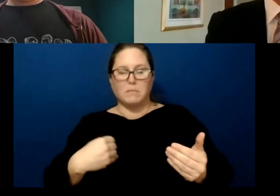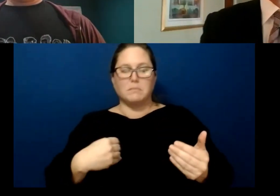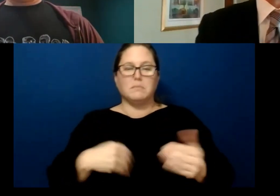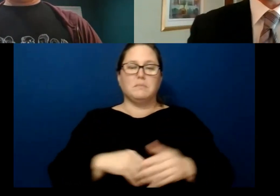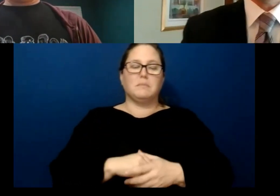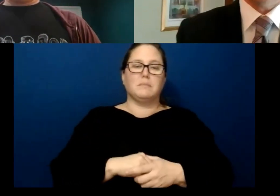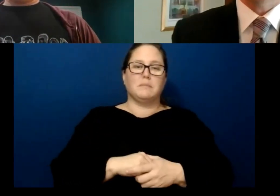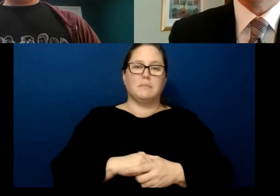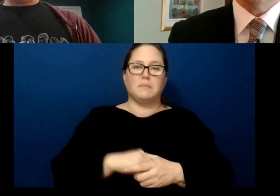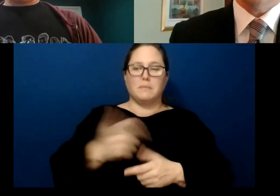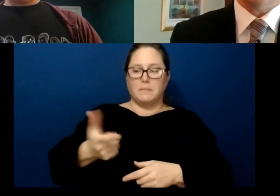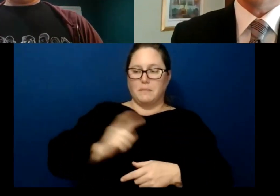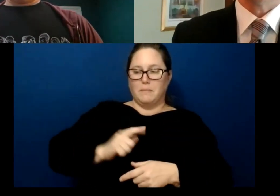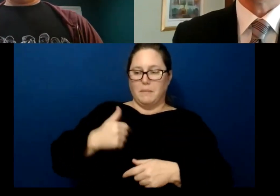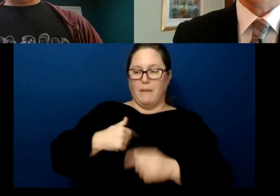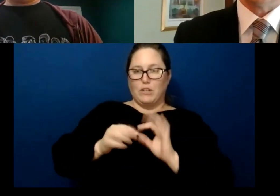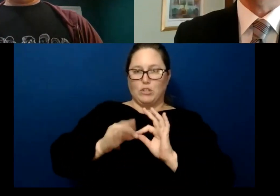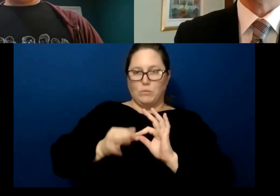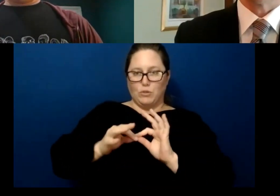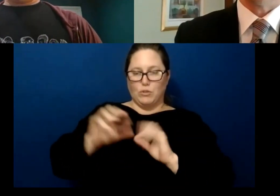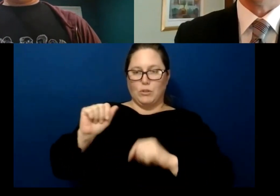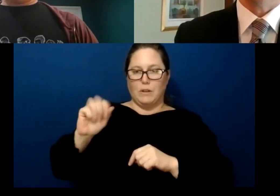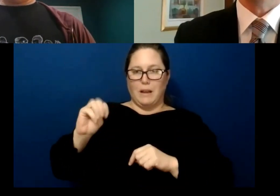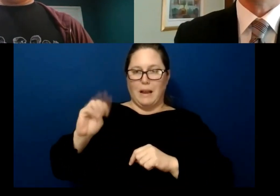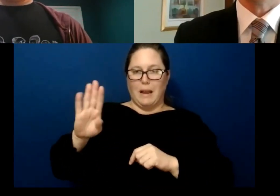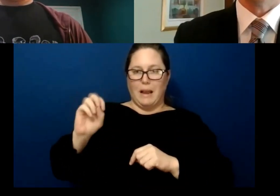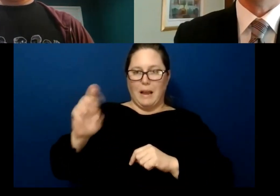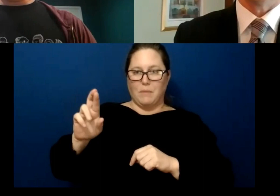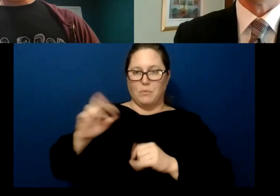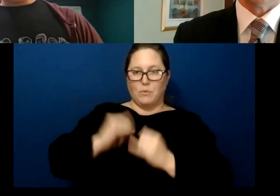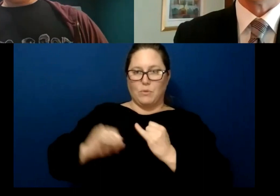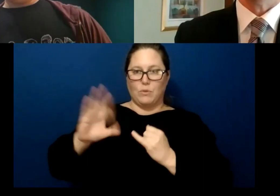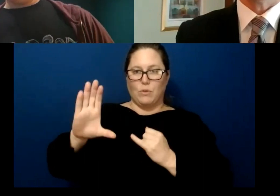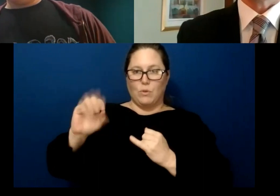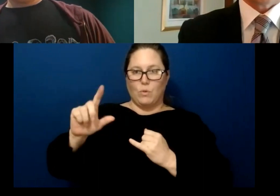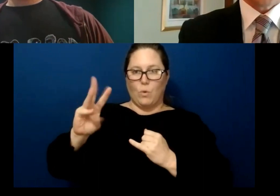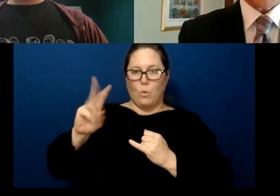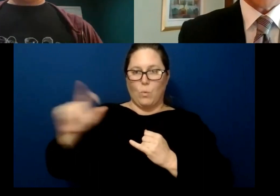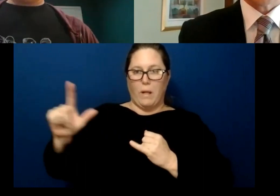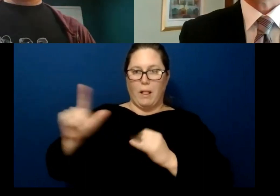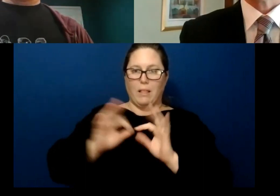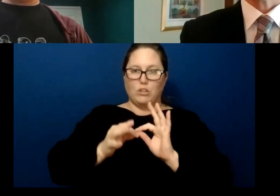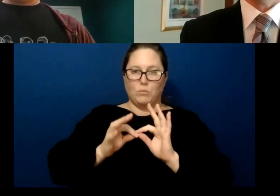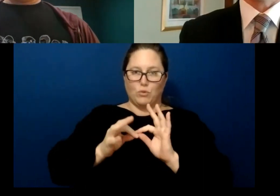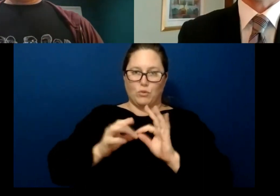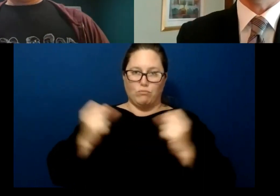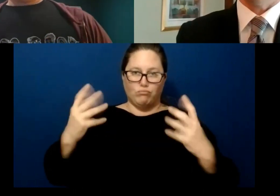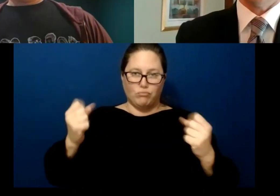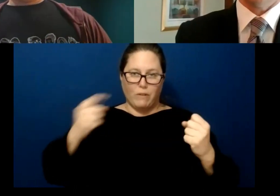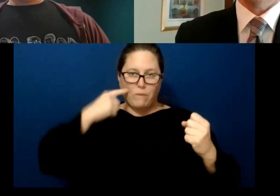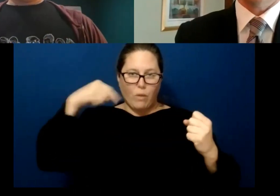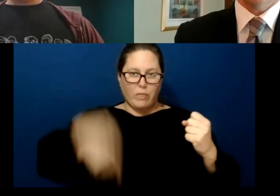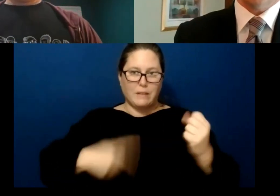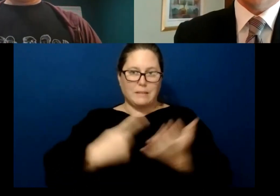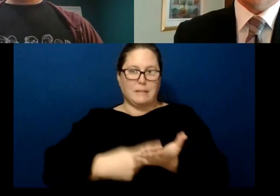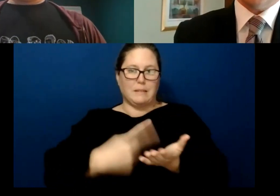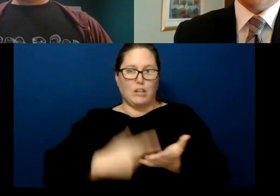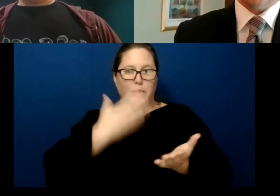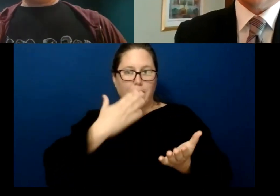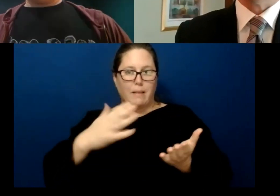also have Amber Caldwell, our sign language interpreter for the session. So thank you, Amber, for being